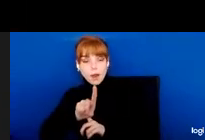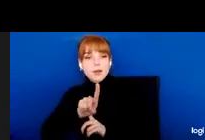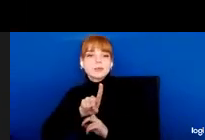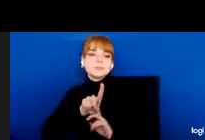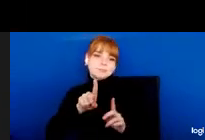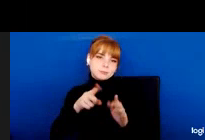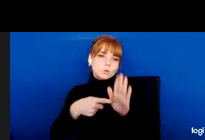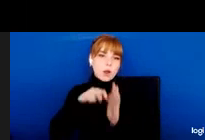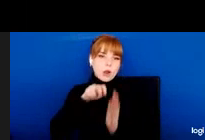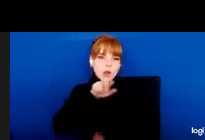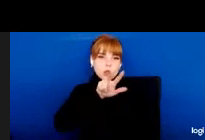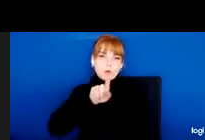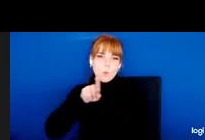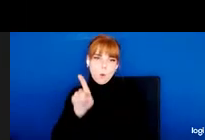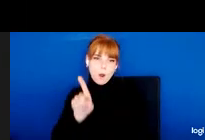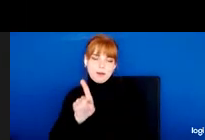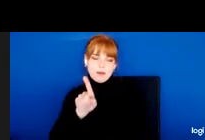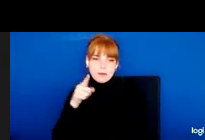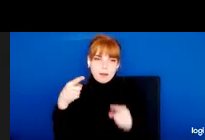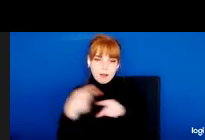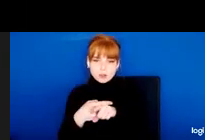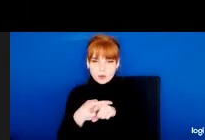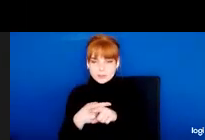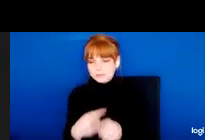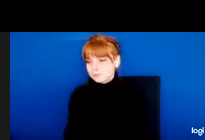1 contrast.